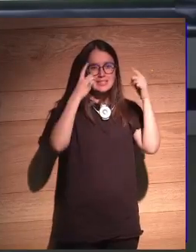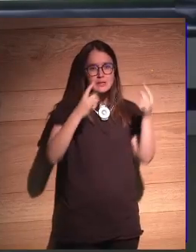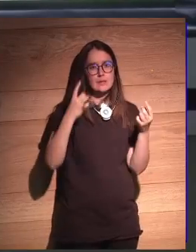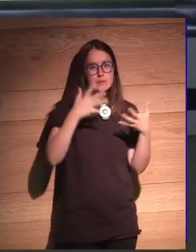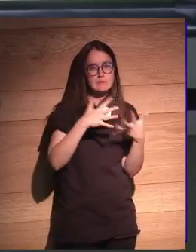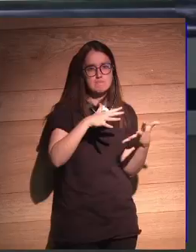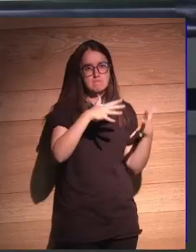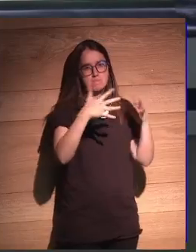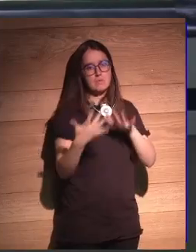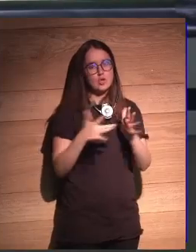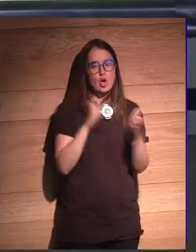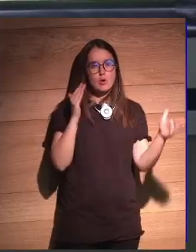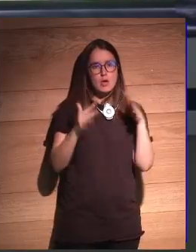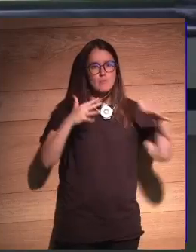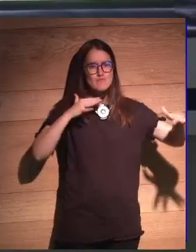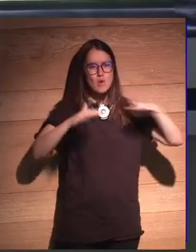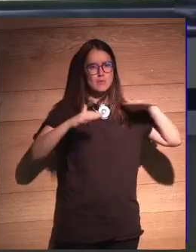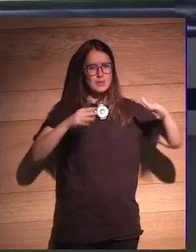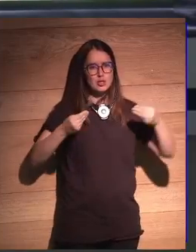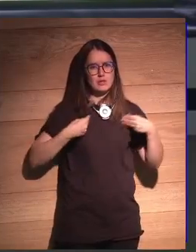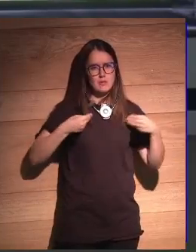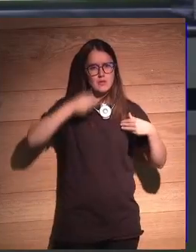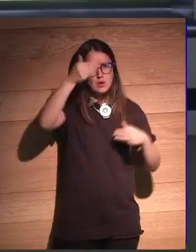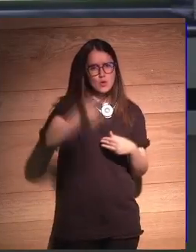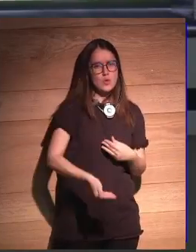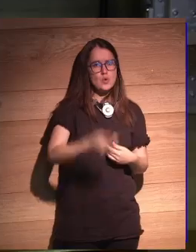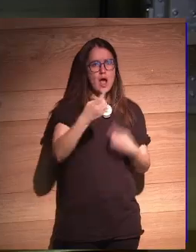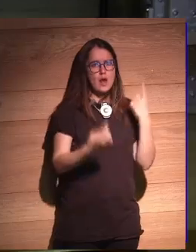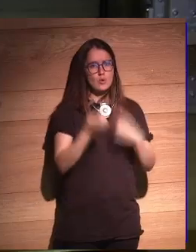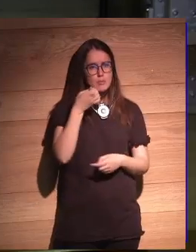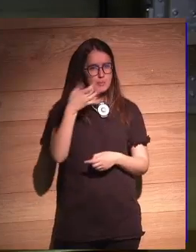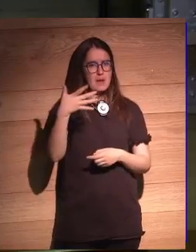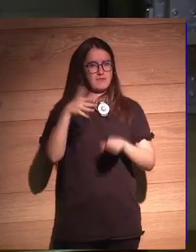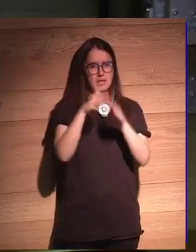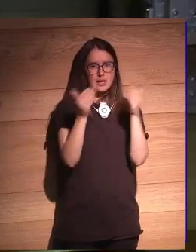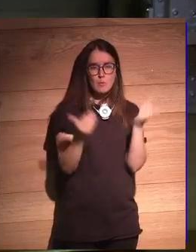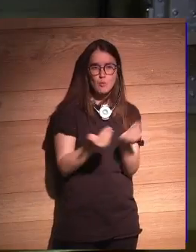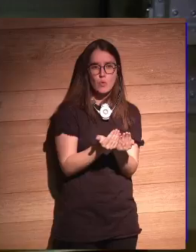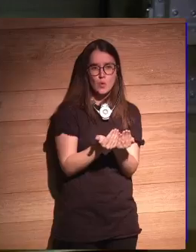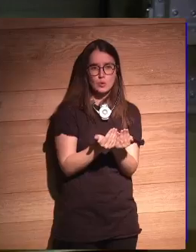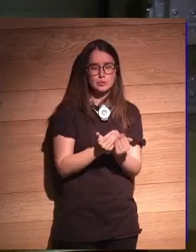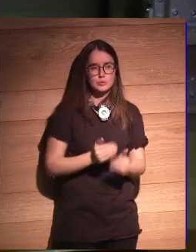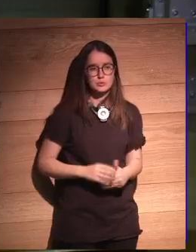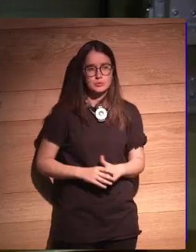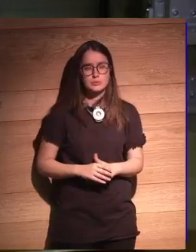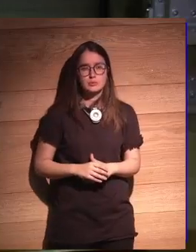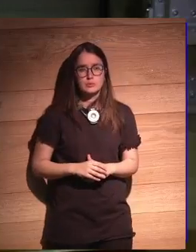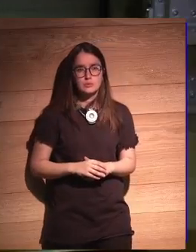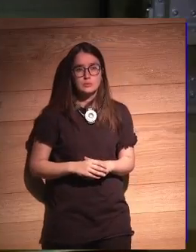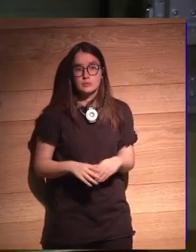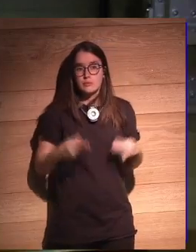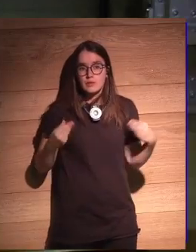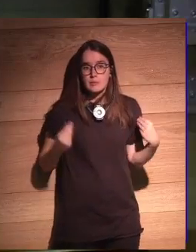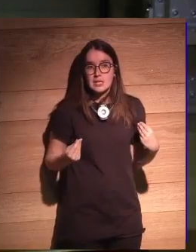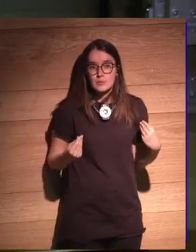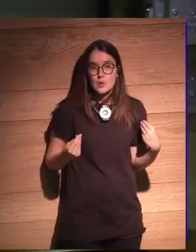housing movements. I mean, there are famous ones across the world, such as Abalali Bassam Jondolo in